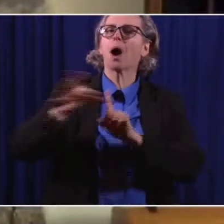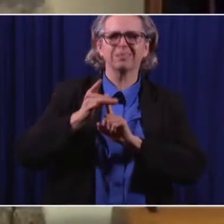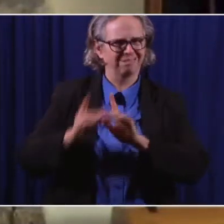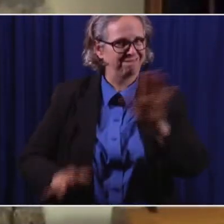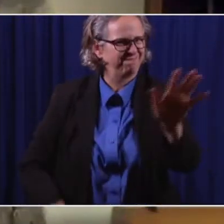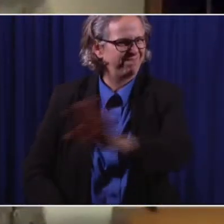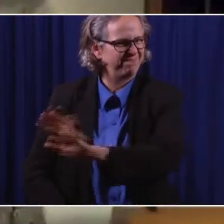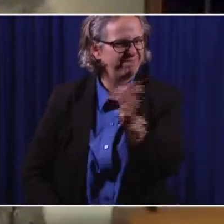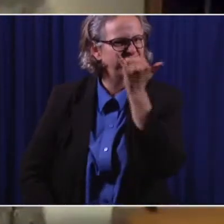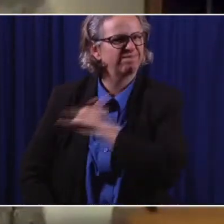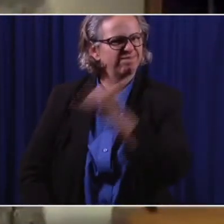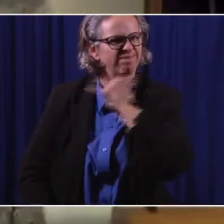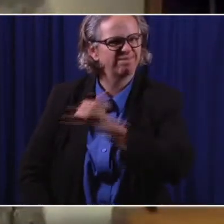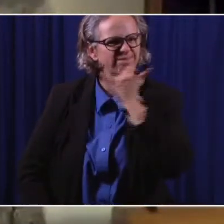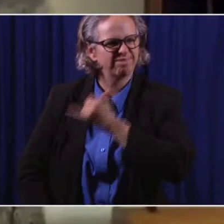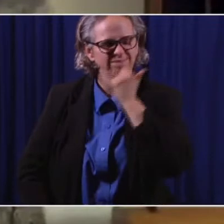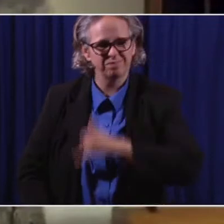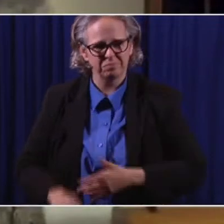frequent testing is good,